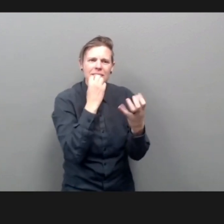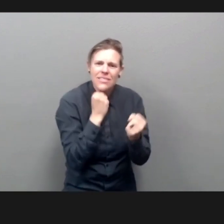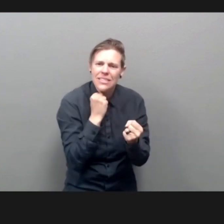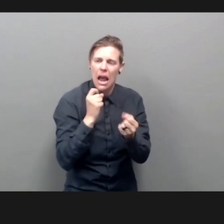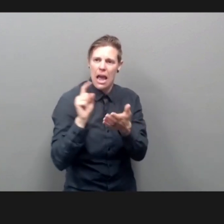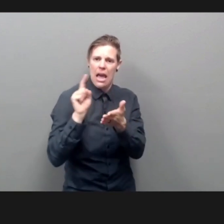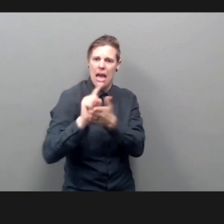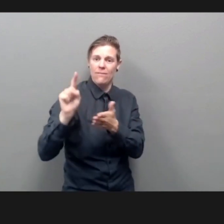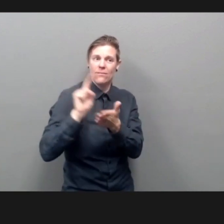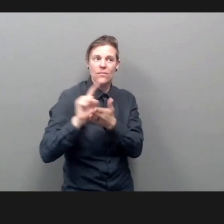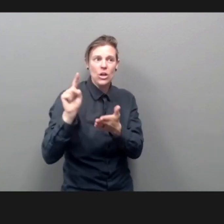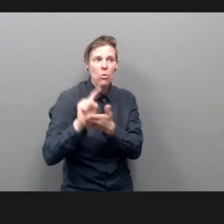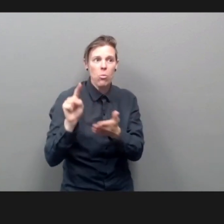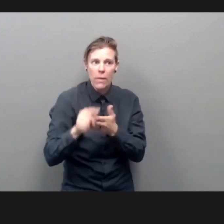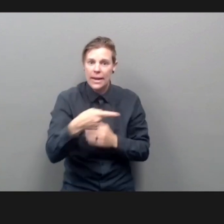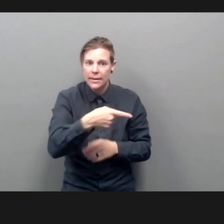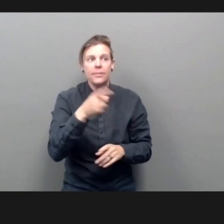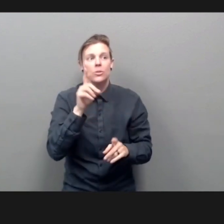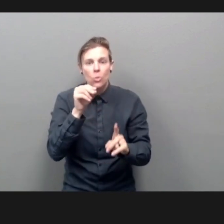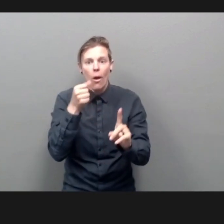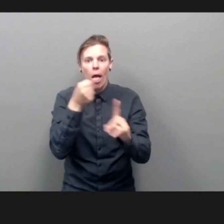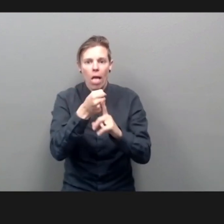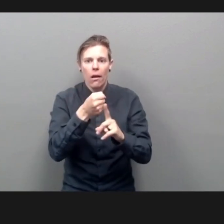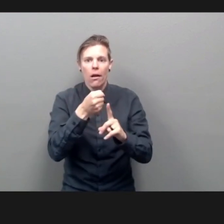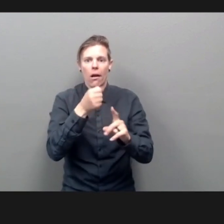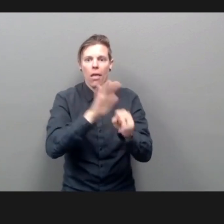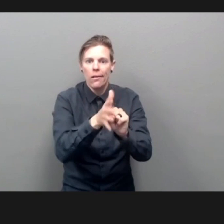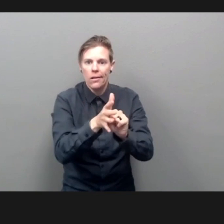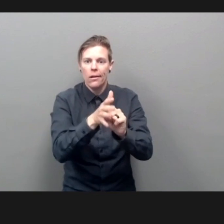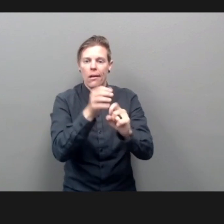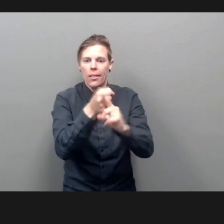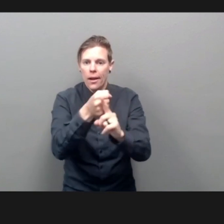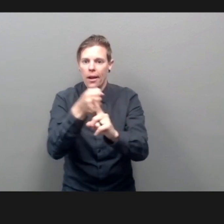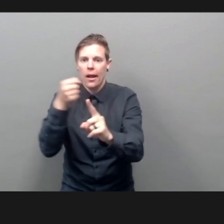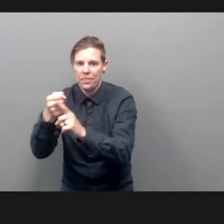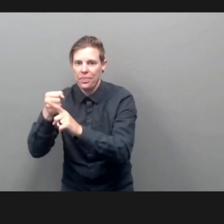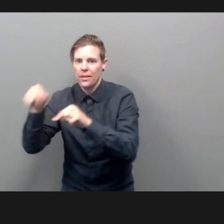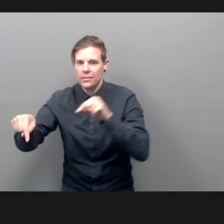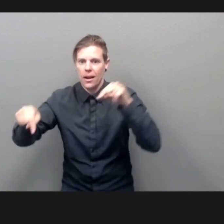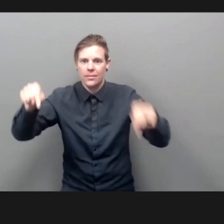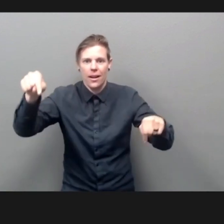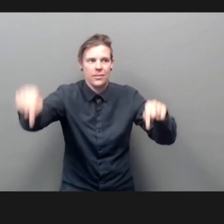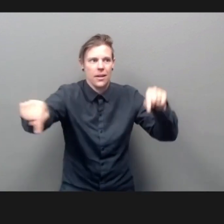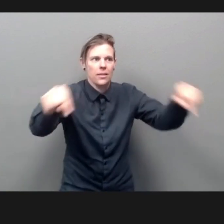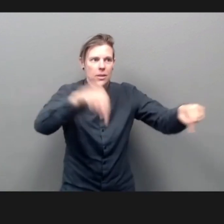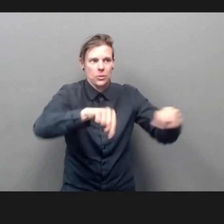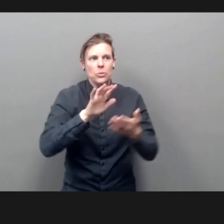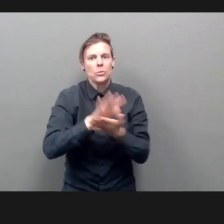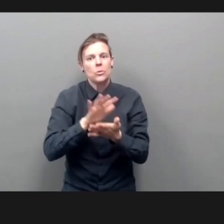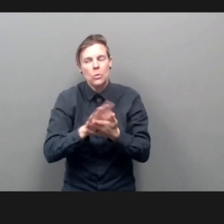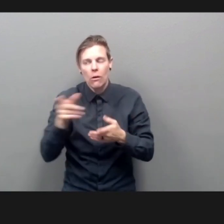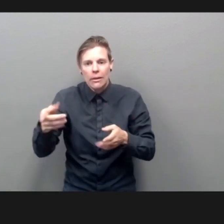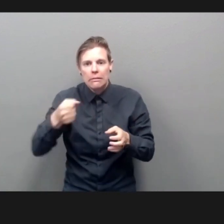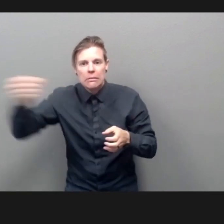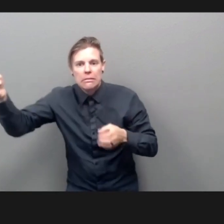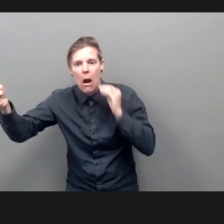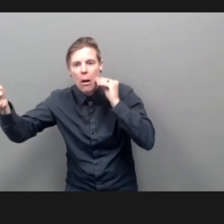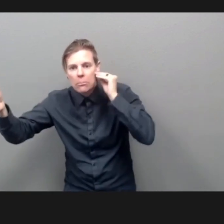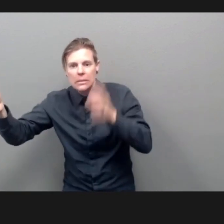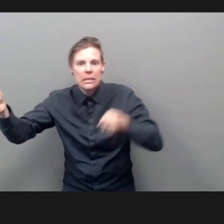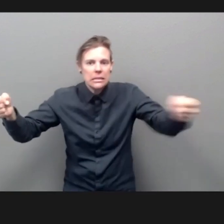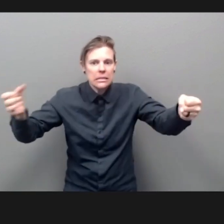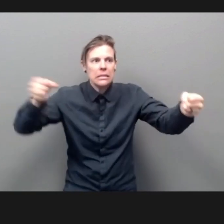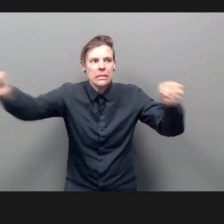their students or one of their workers out in an isolation. So it's not just that, and